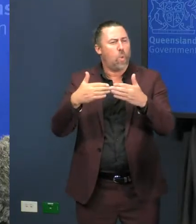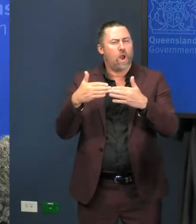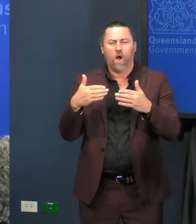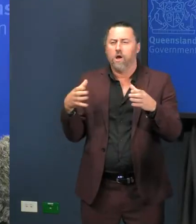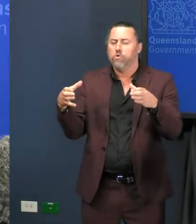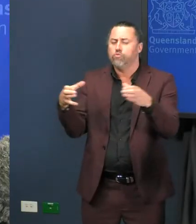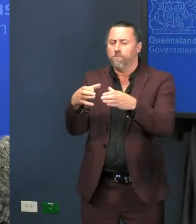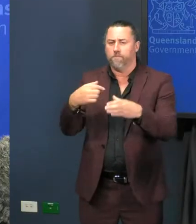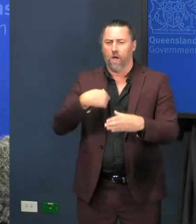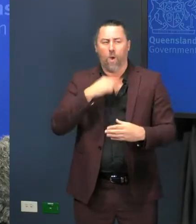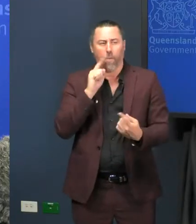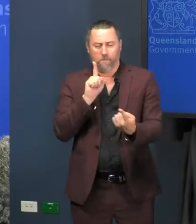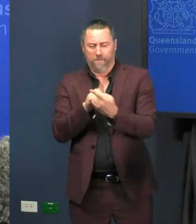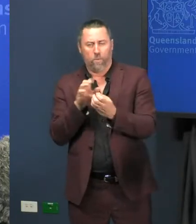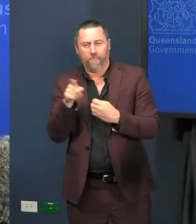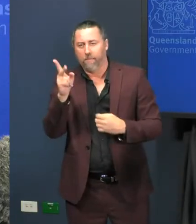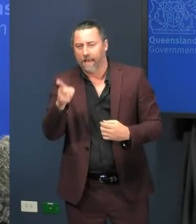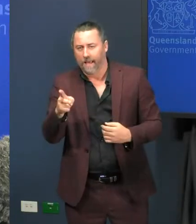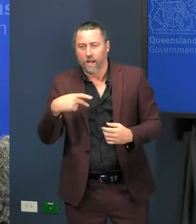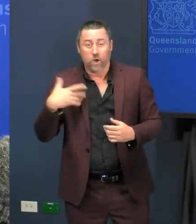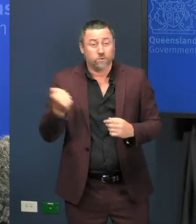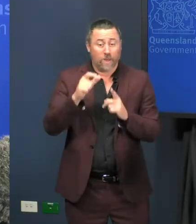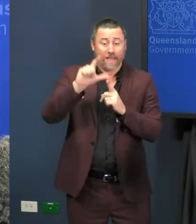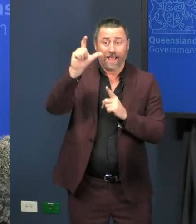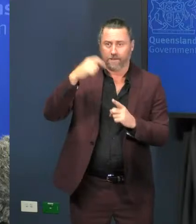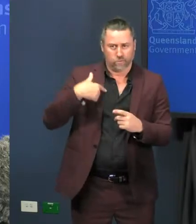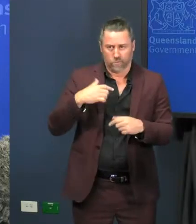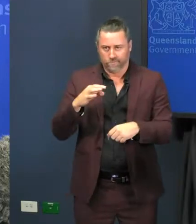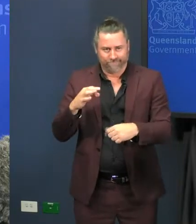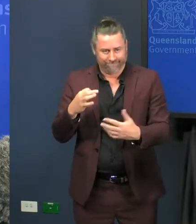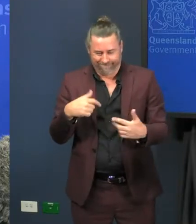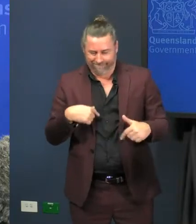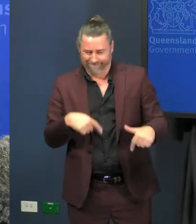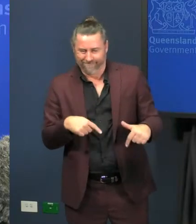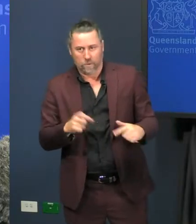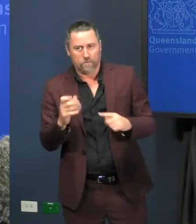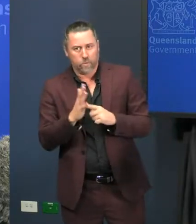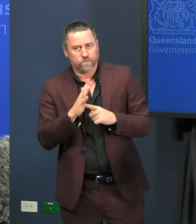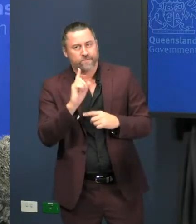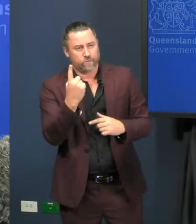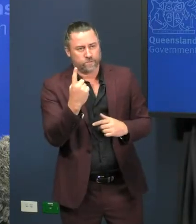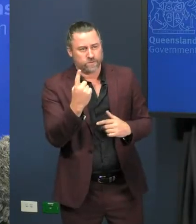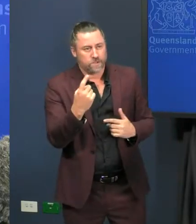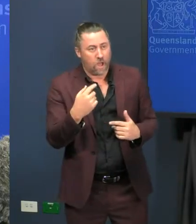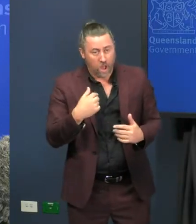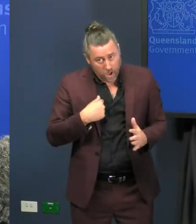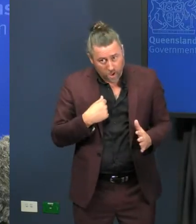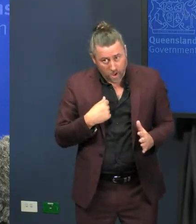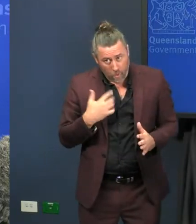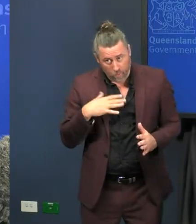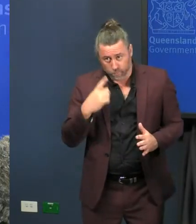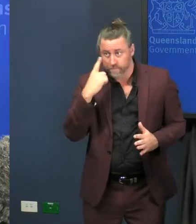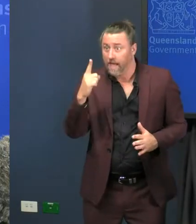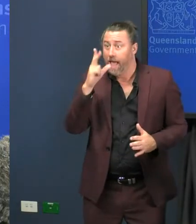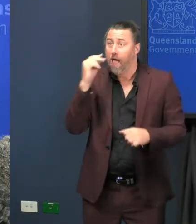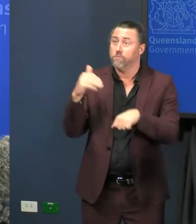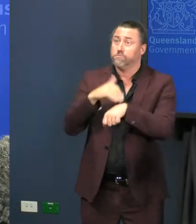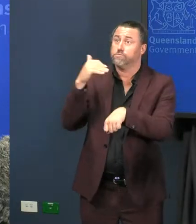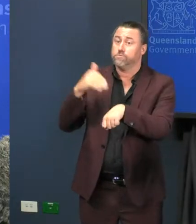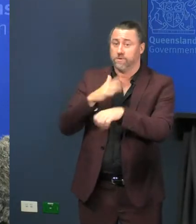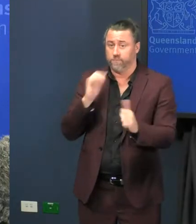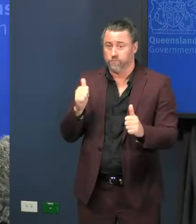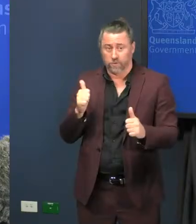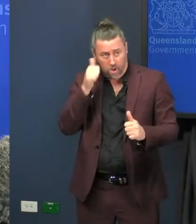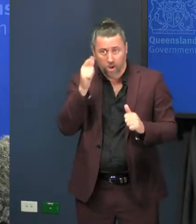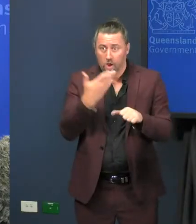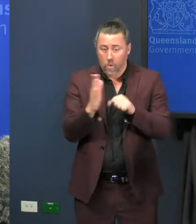And my resolve to deal with the youth crime crisis has never been stronger. And I can assure you that the first wave of